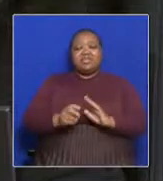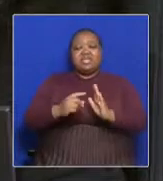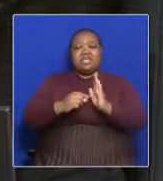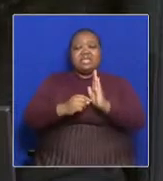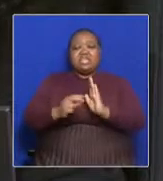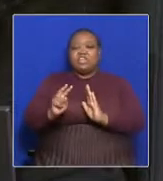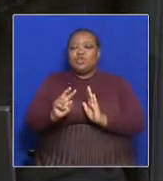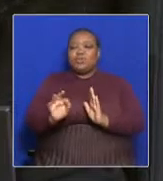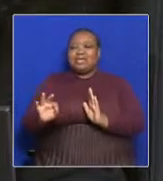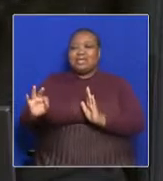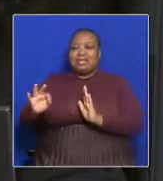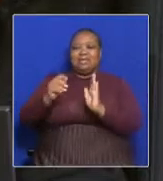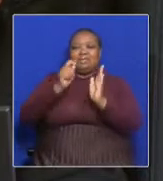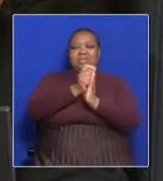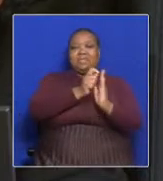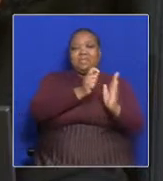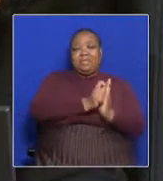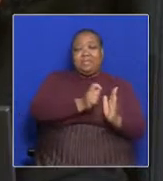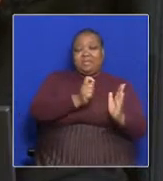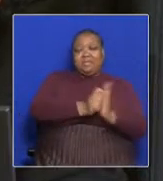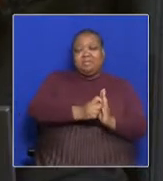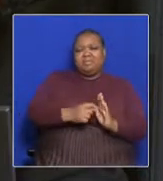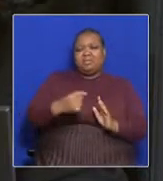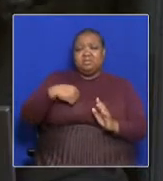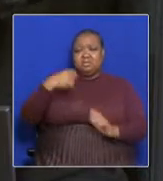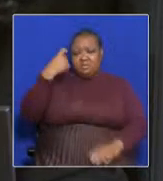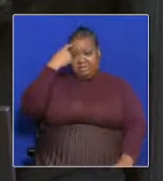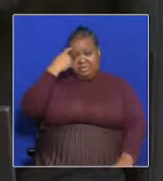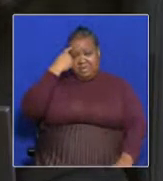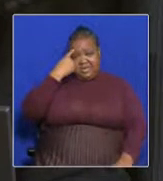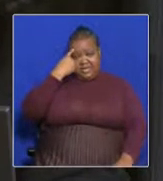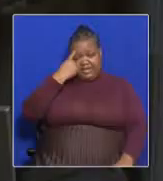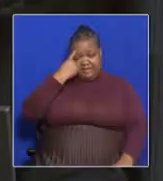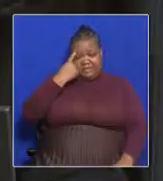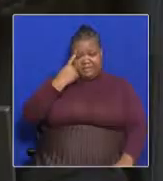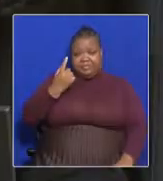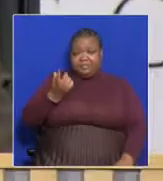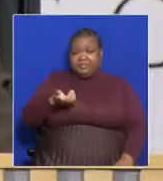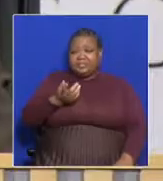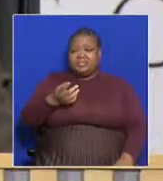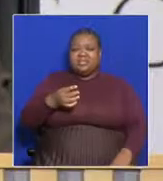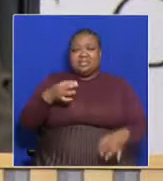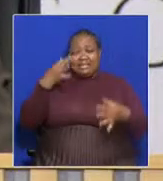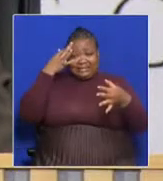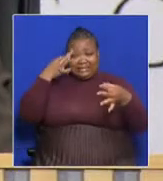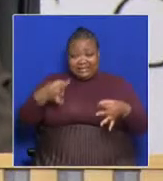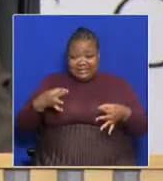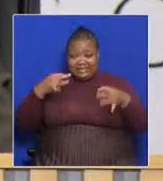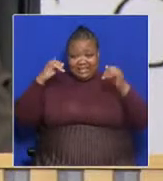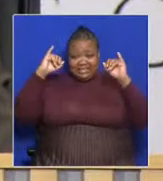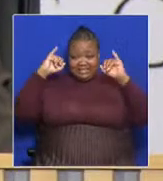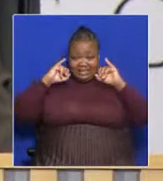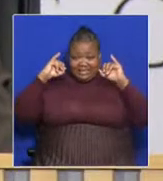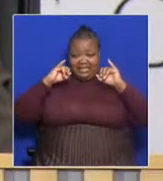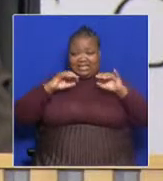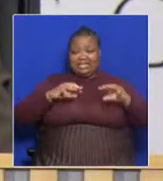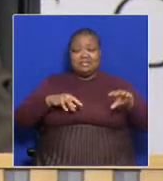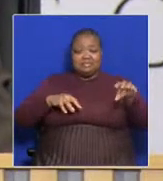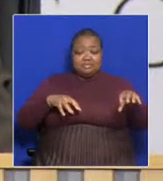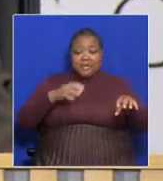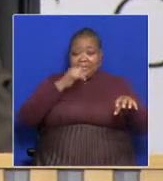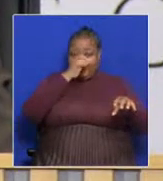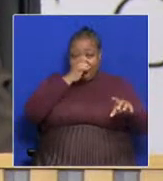It seems to me, and you accept that, it's quite a big decision to move from the crime scene in